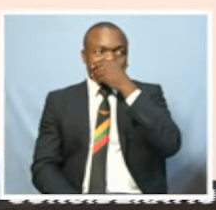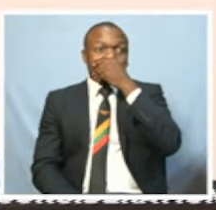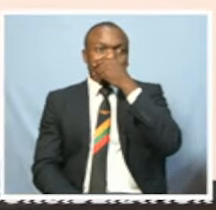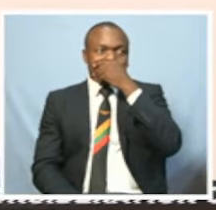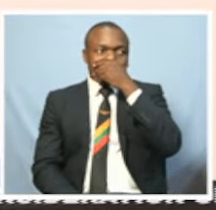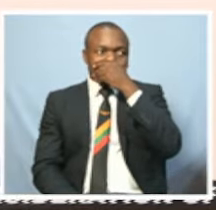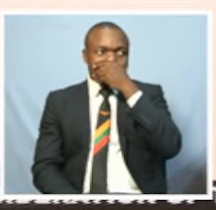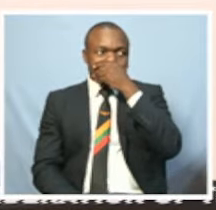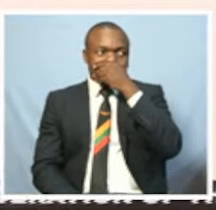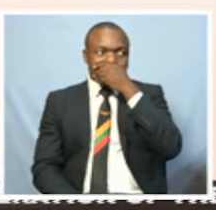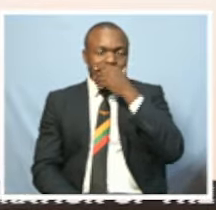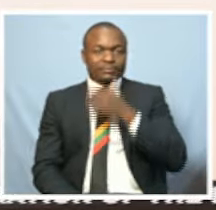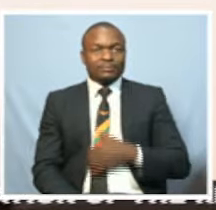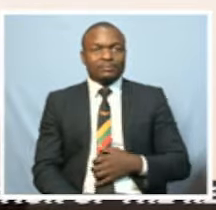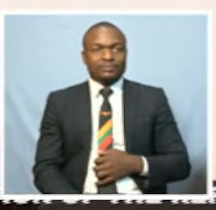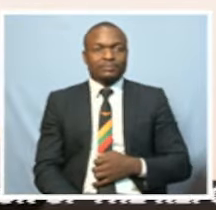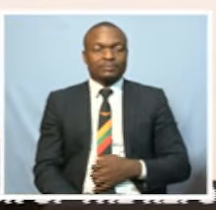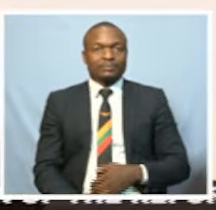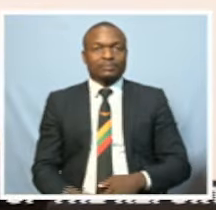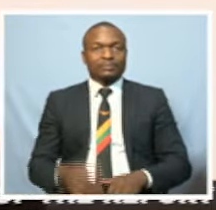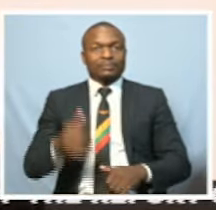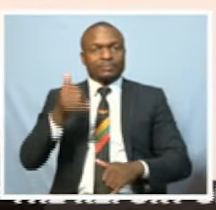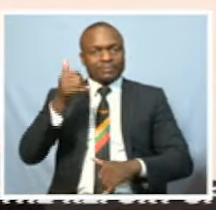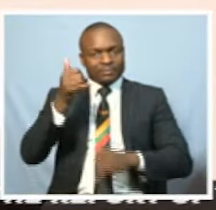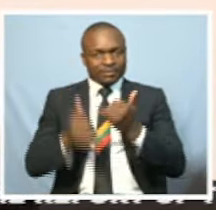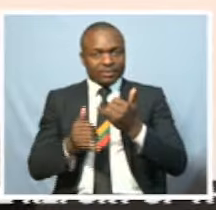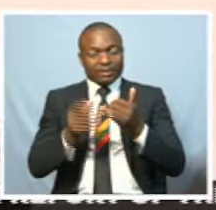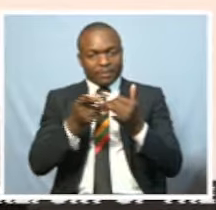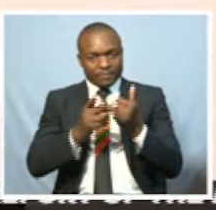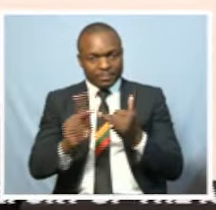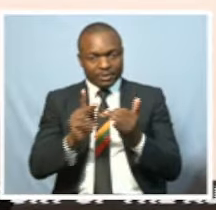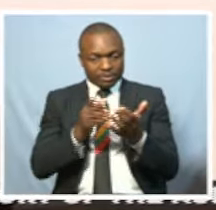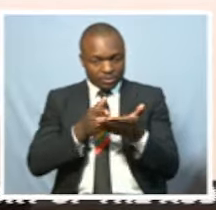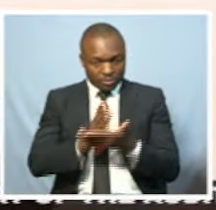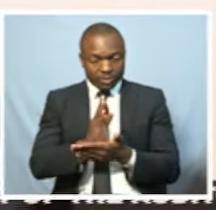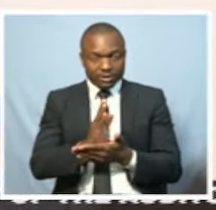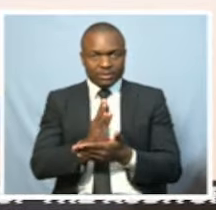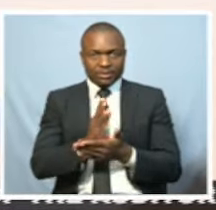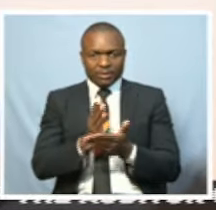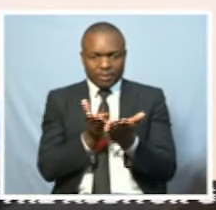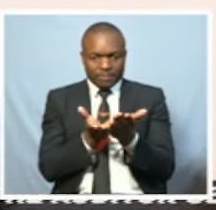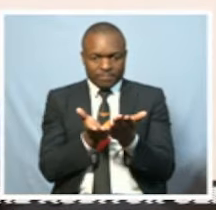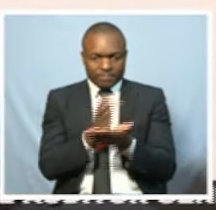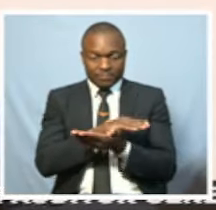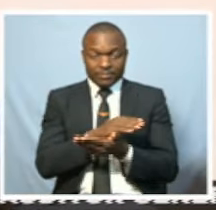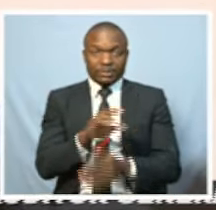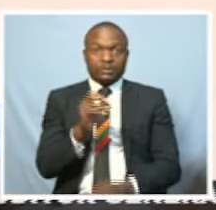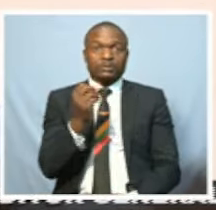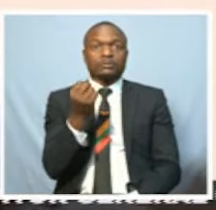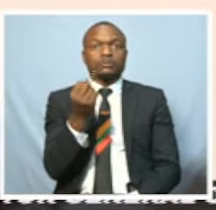Then I take you to the last part for correction on page 12.